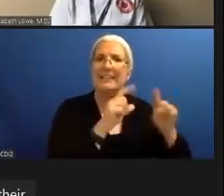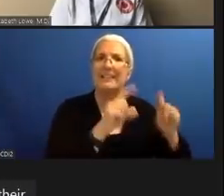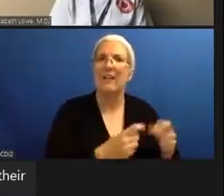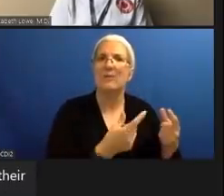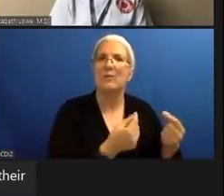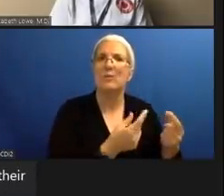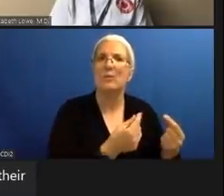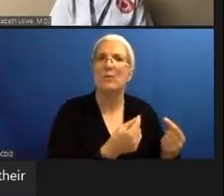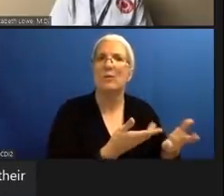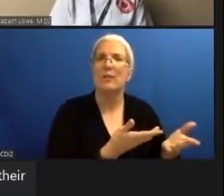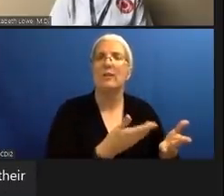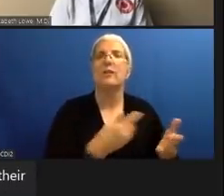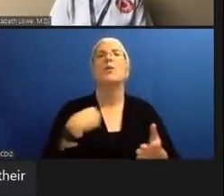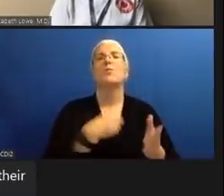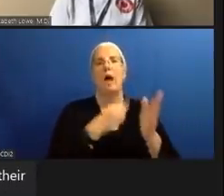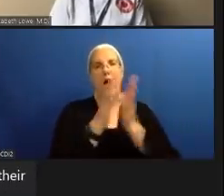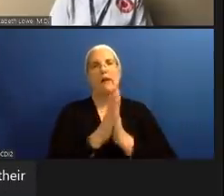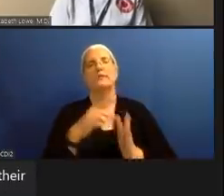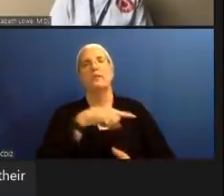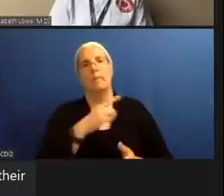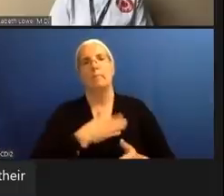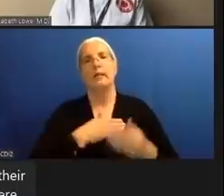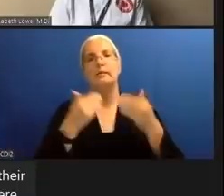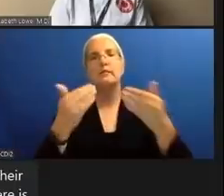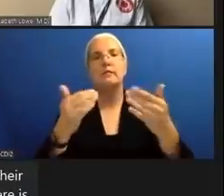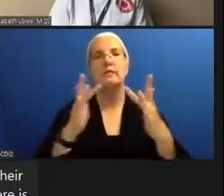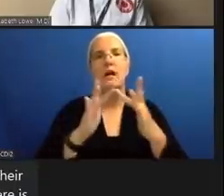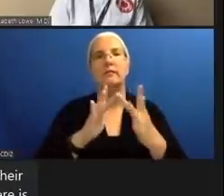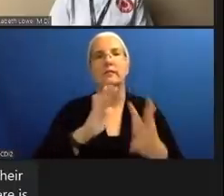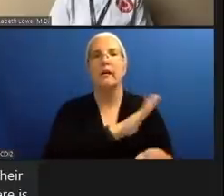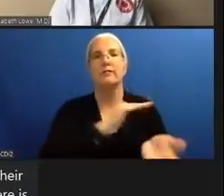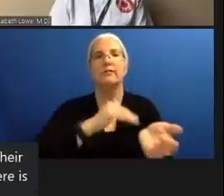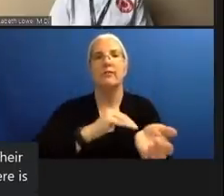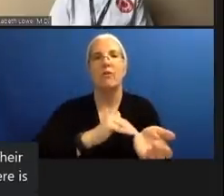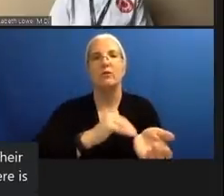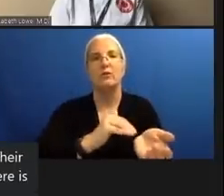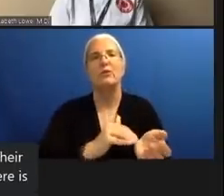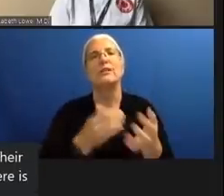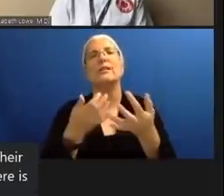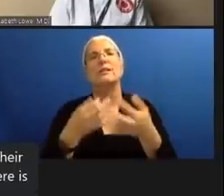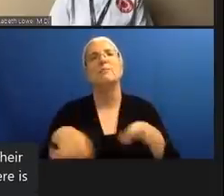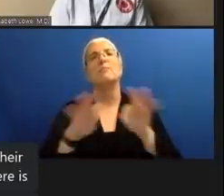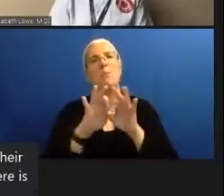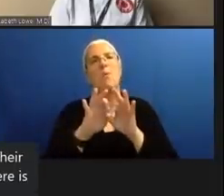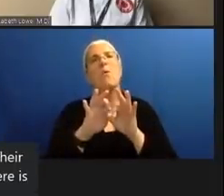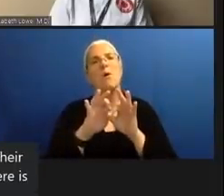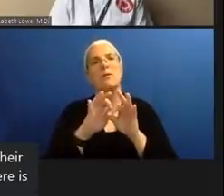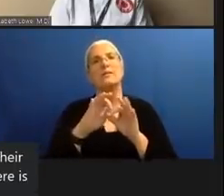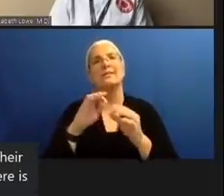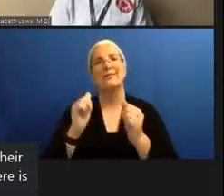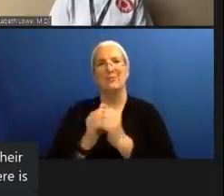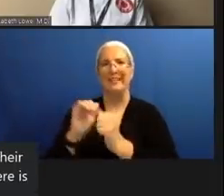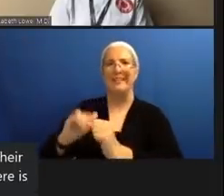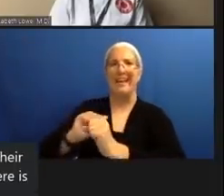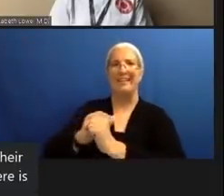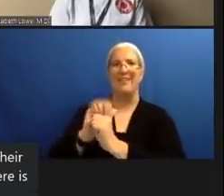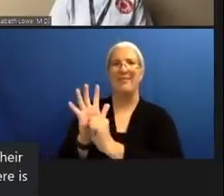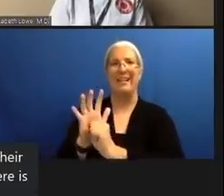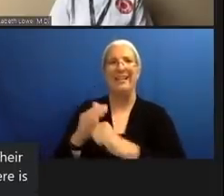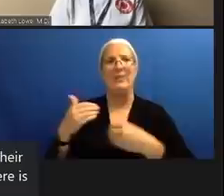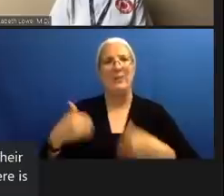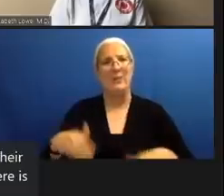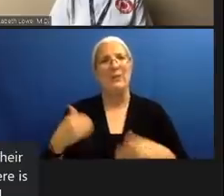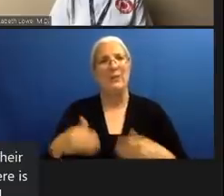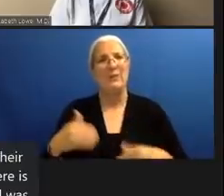think, important theme here is that COVID-19 in the early days, March, April was really, it